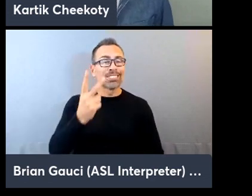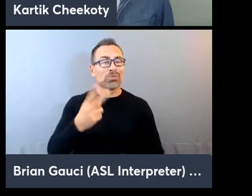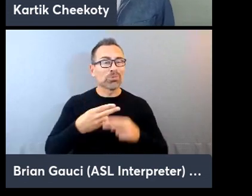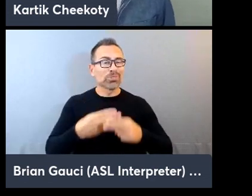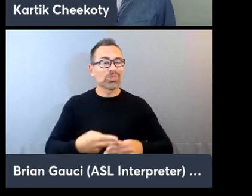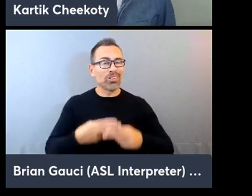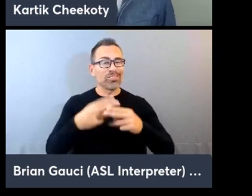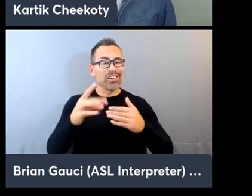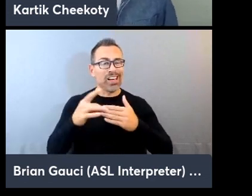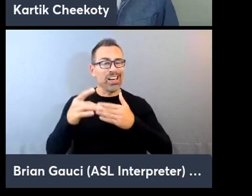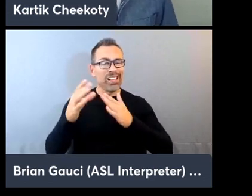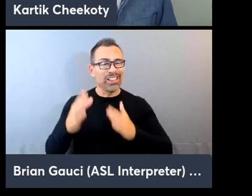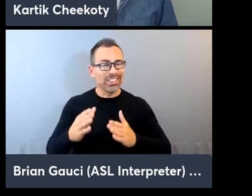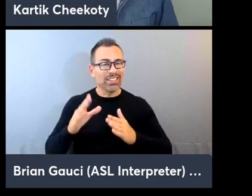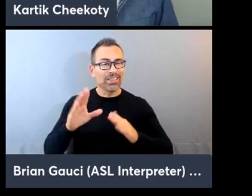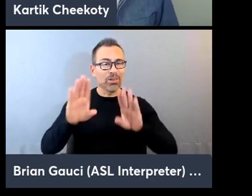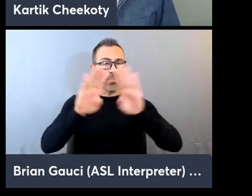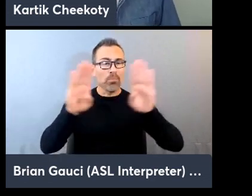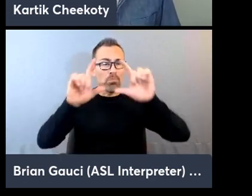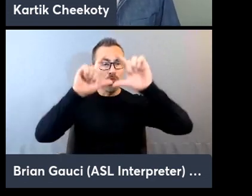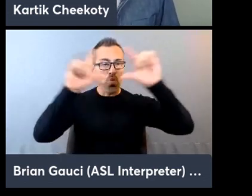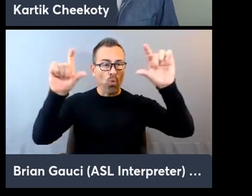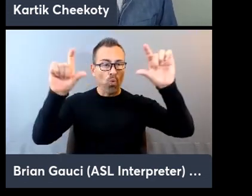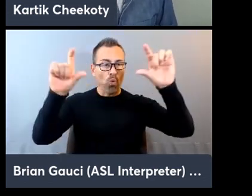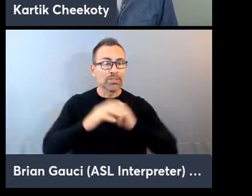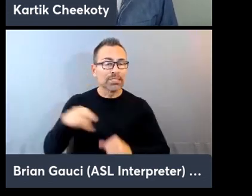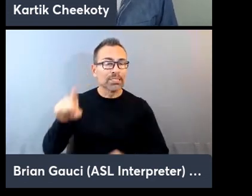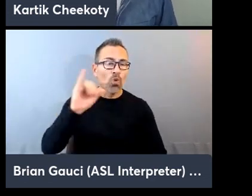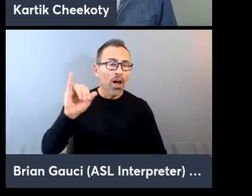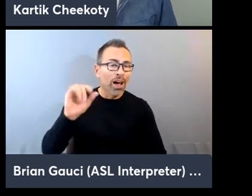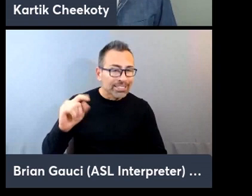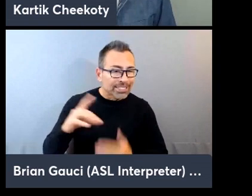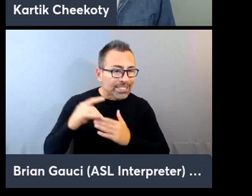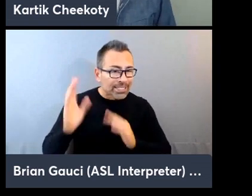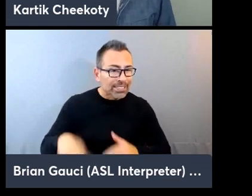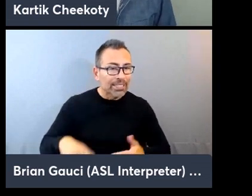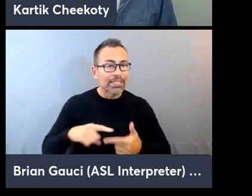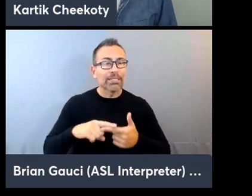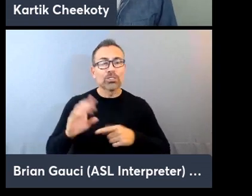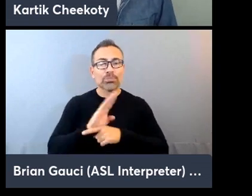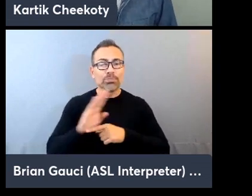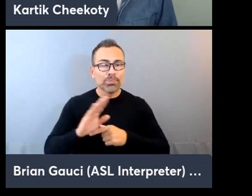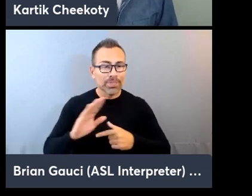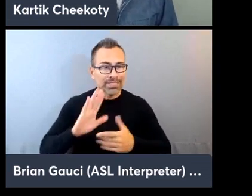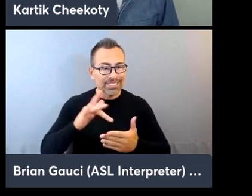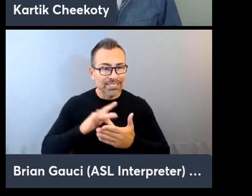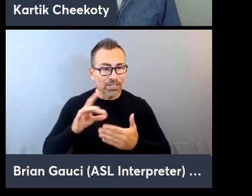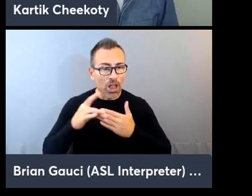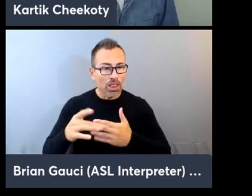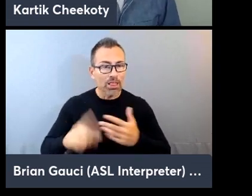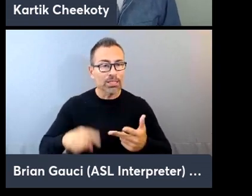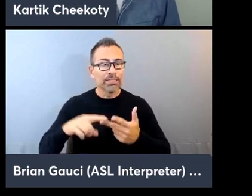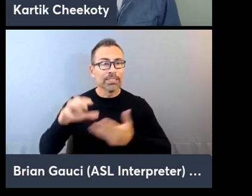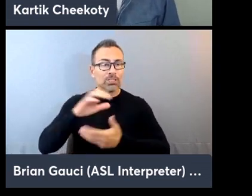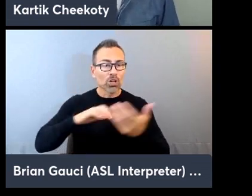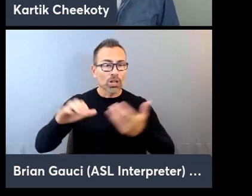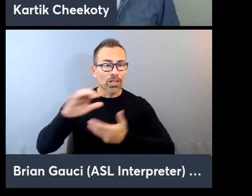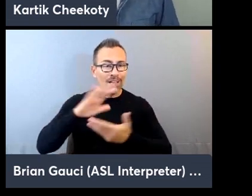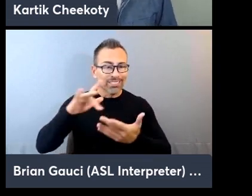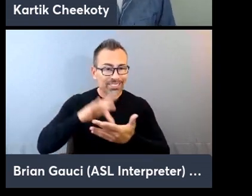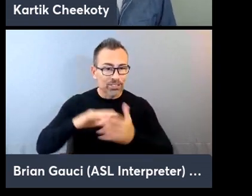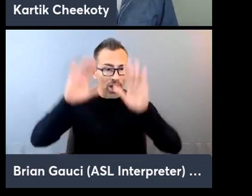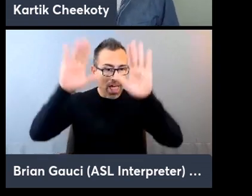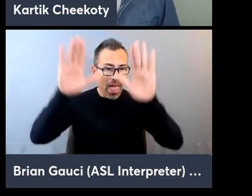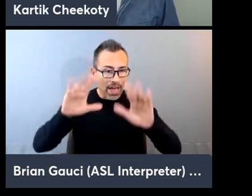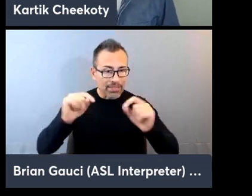This is intended for the IT leaders, the business unit leads, the Cloud Center of Excellence teams, the central governance teams, where you can